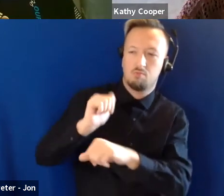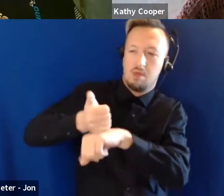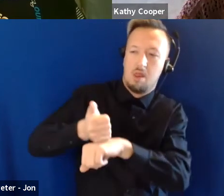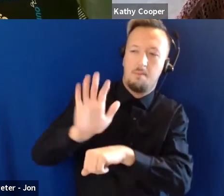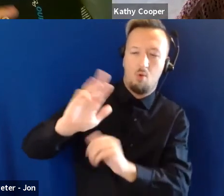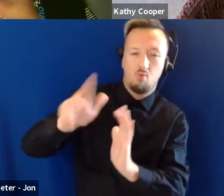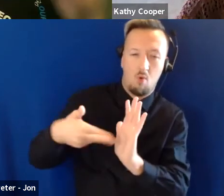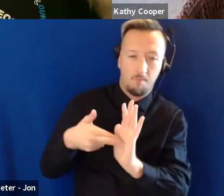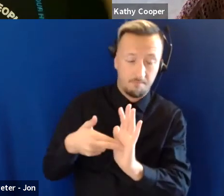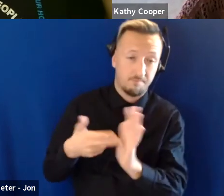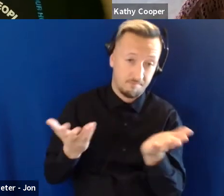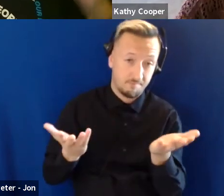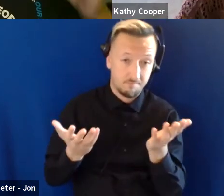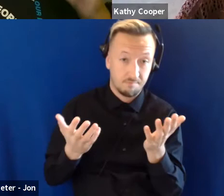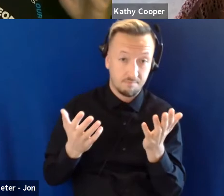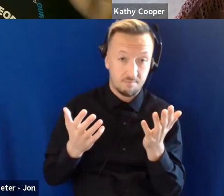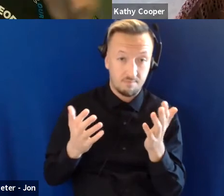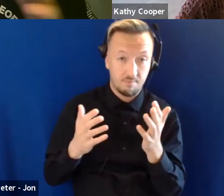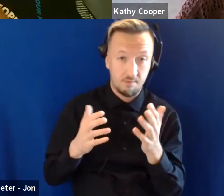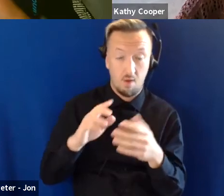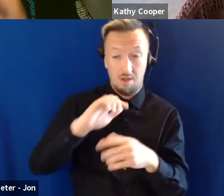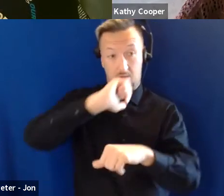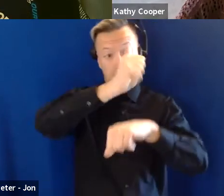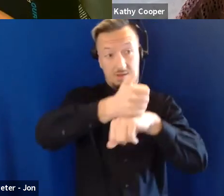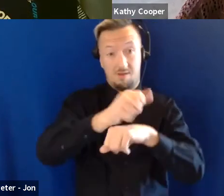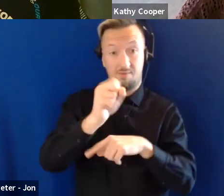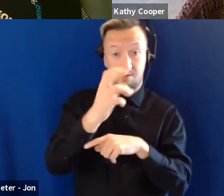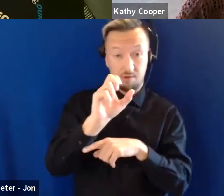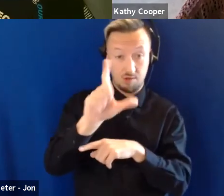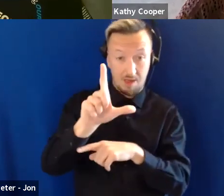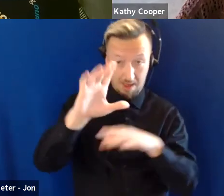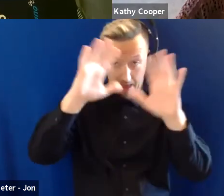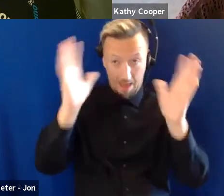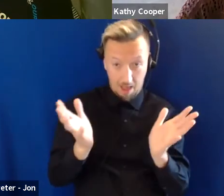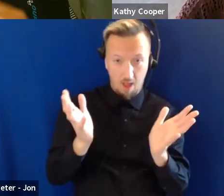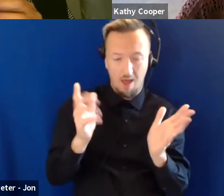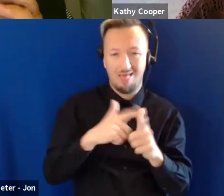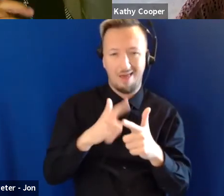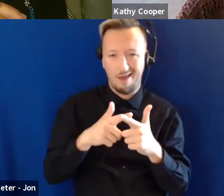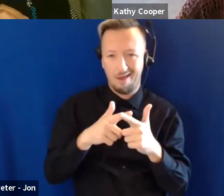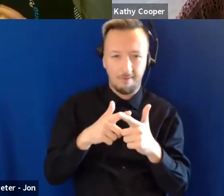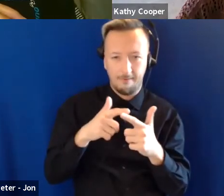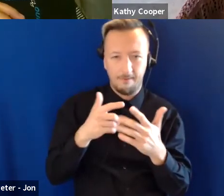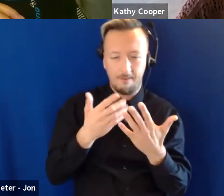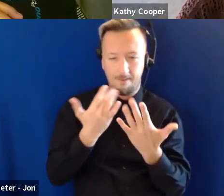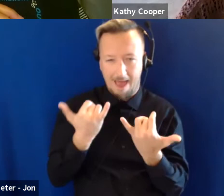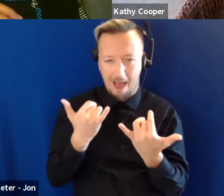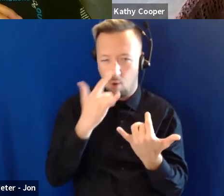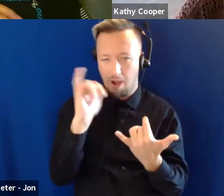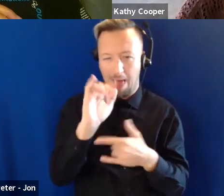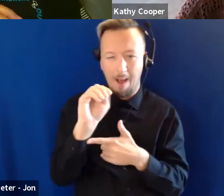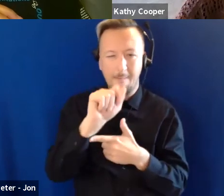you know, as much as anything. Once we've got the shalls and we're into the maze, right? You know, it's all about